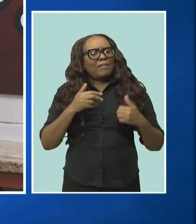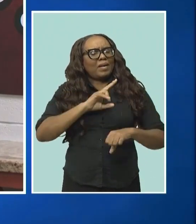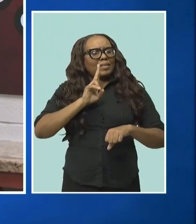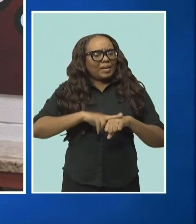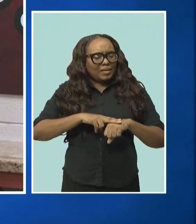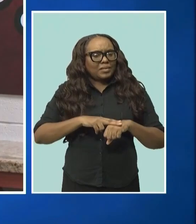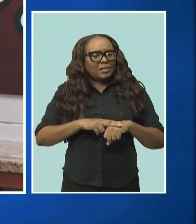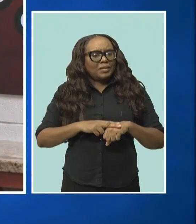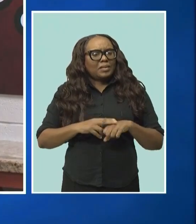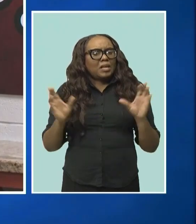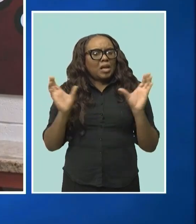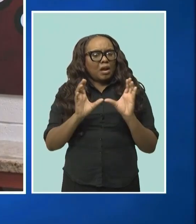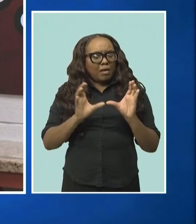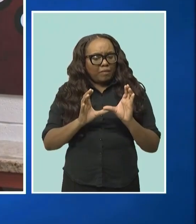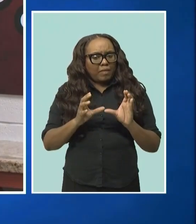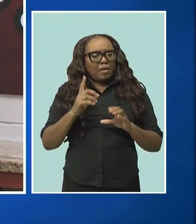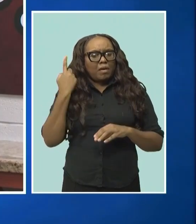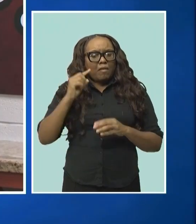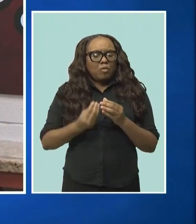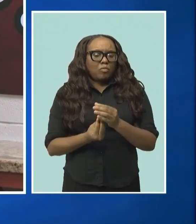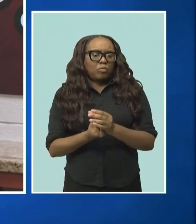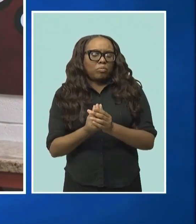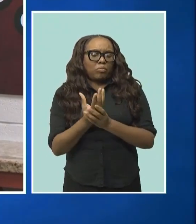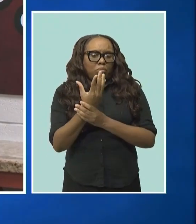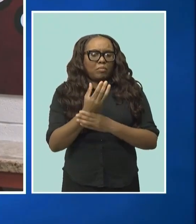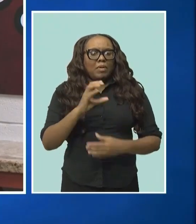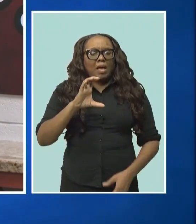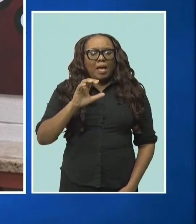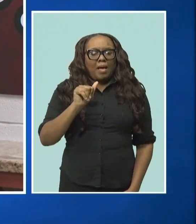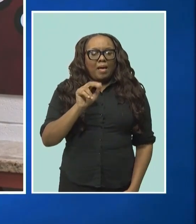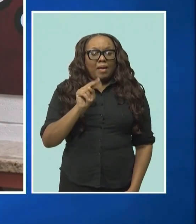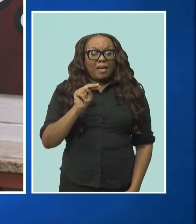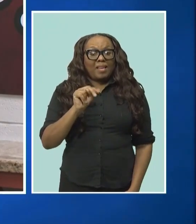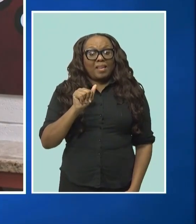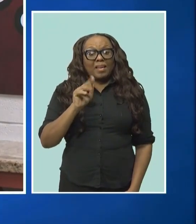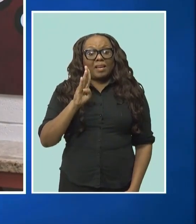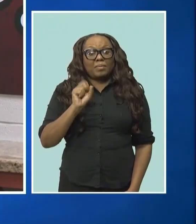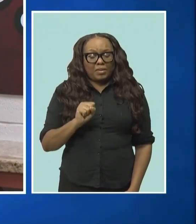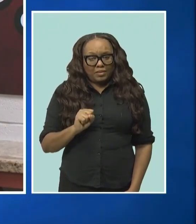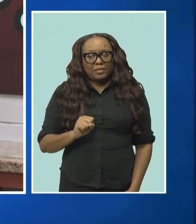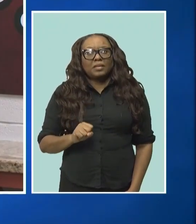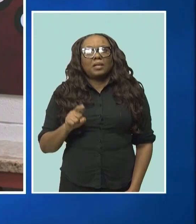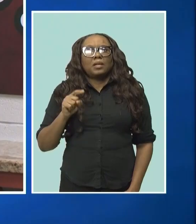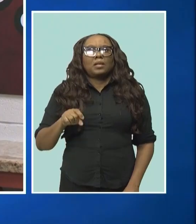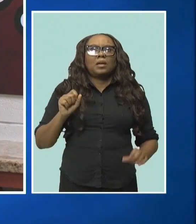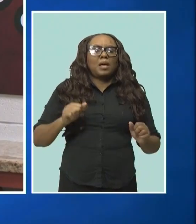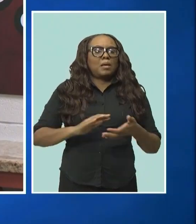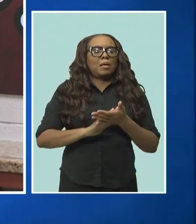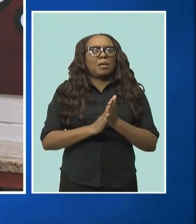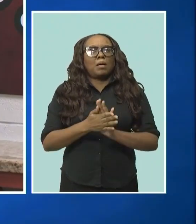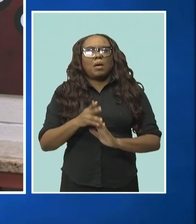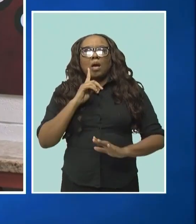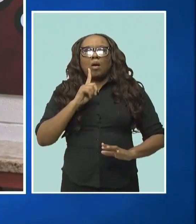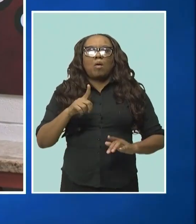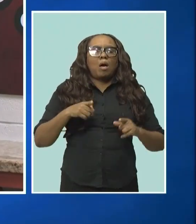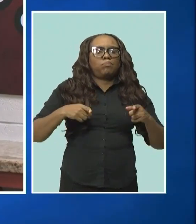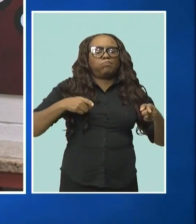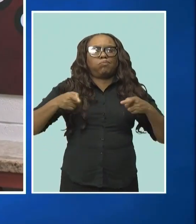cannabis cultivation, and to put you on your way to becoming that master grower that is